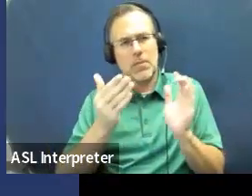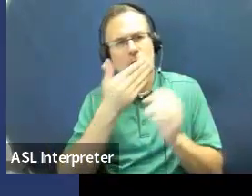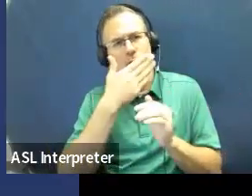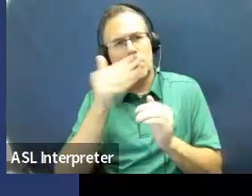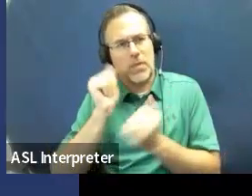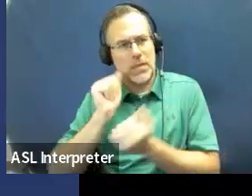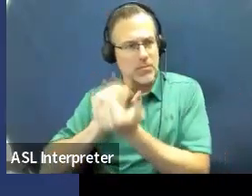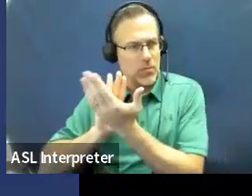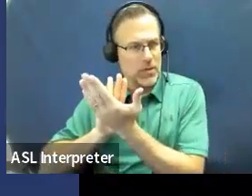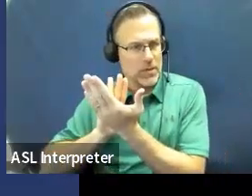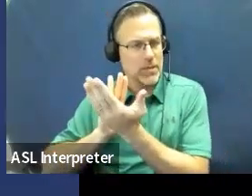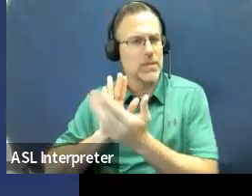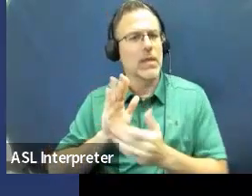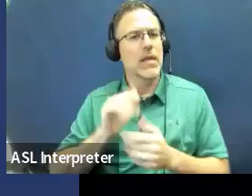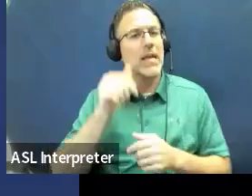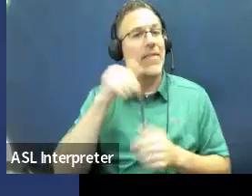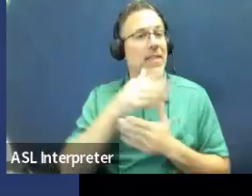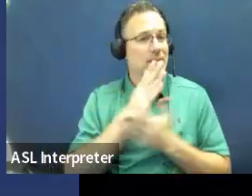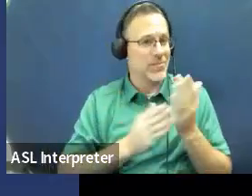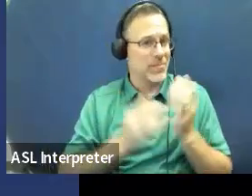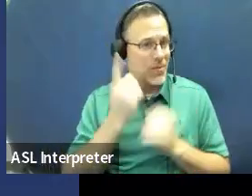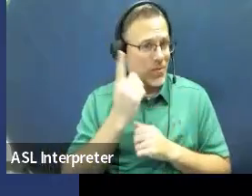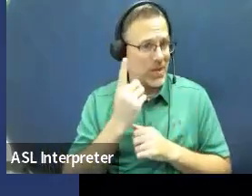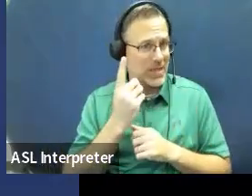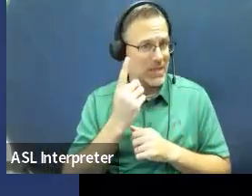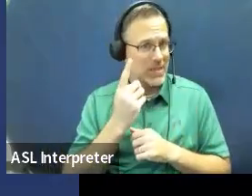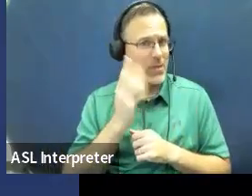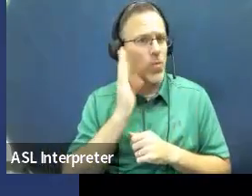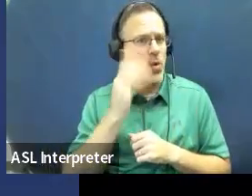parts because the IEP is a lot to take in.